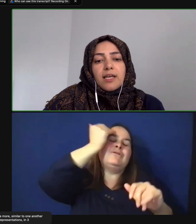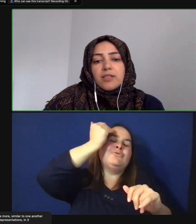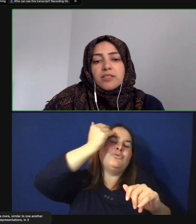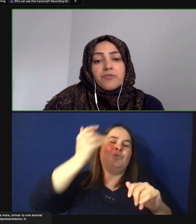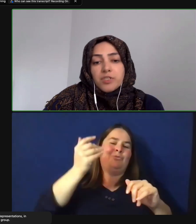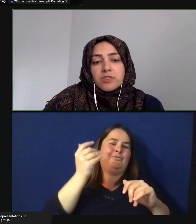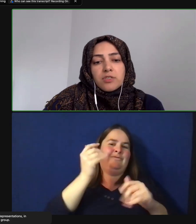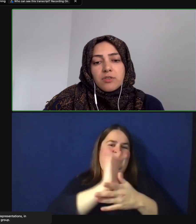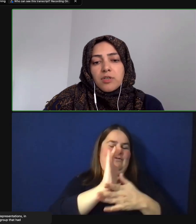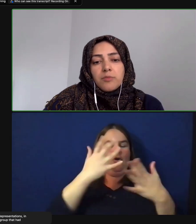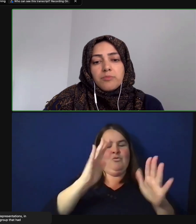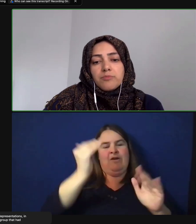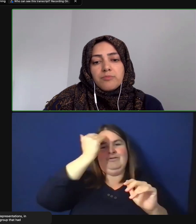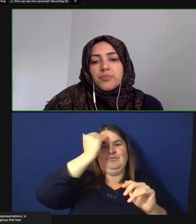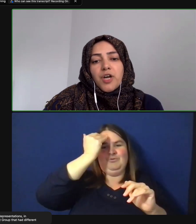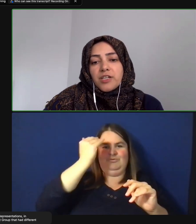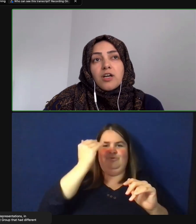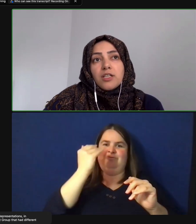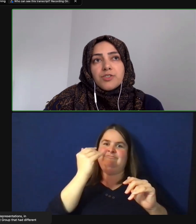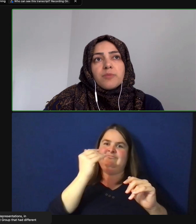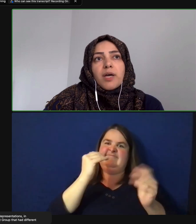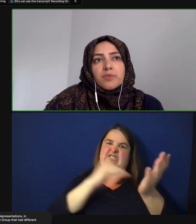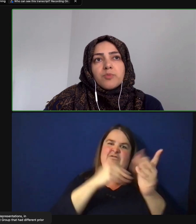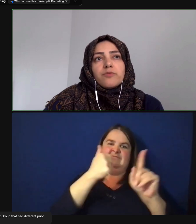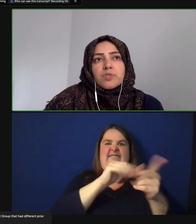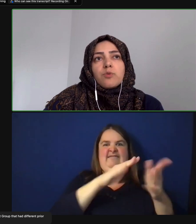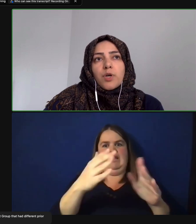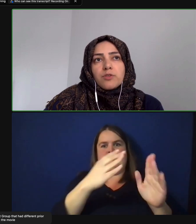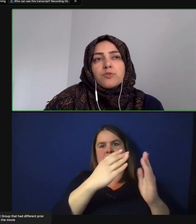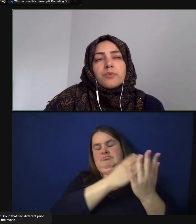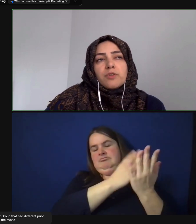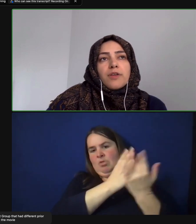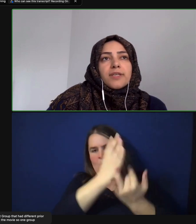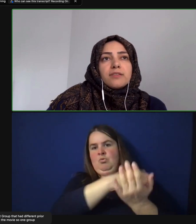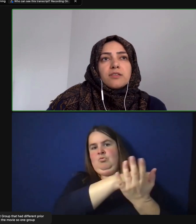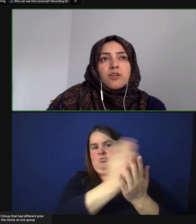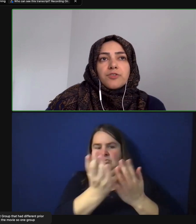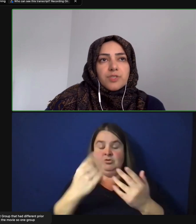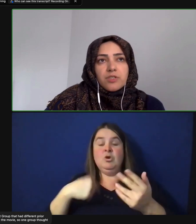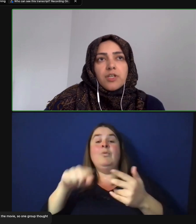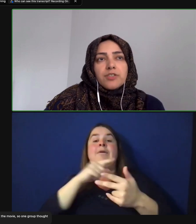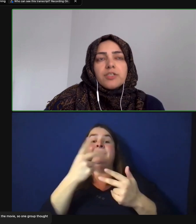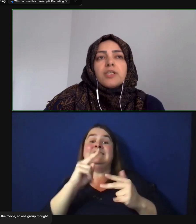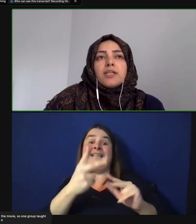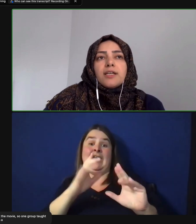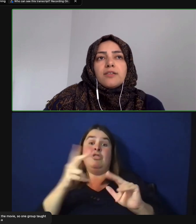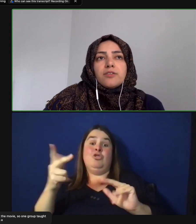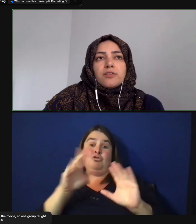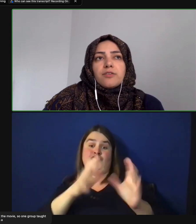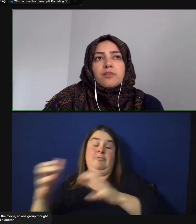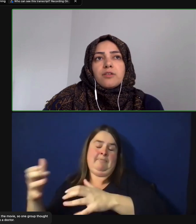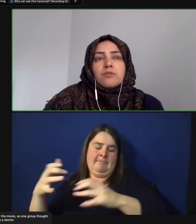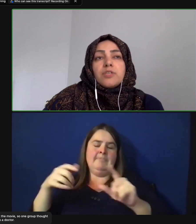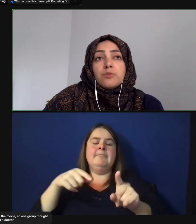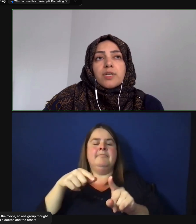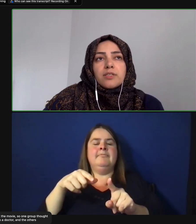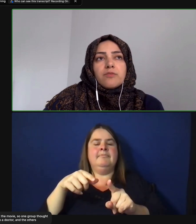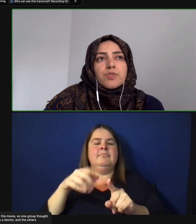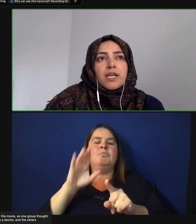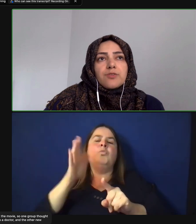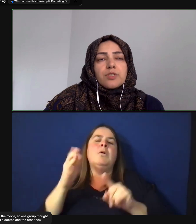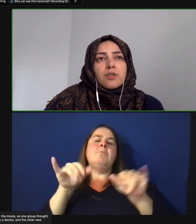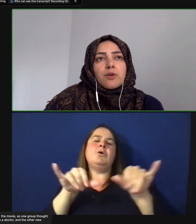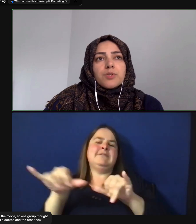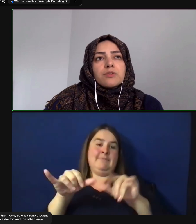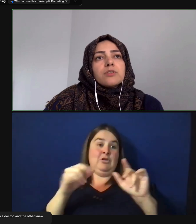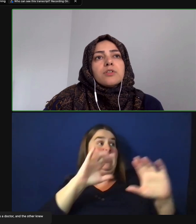that had different prior knowledge about the movie. So one group thought that the doctor was a doctor, and the other knew that he